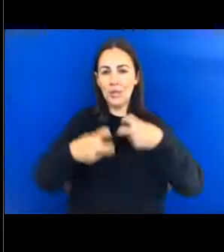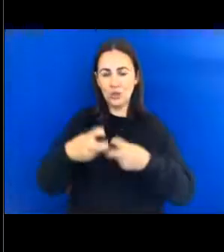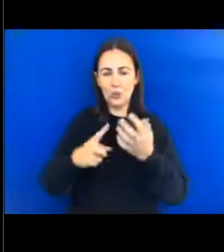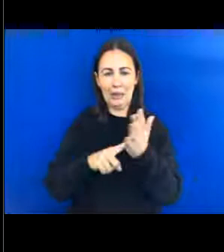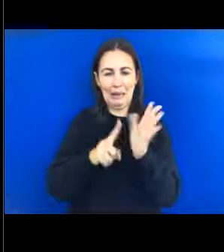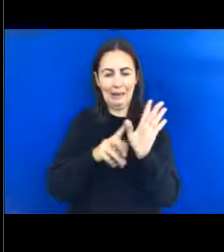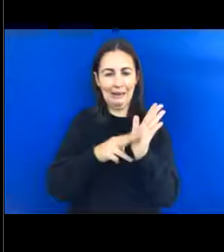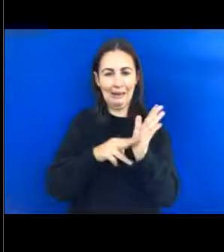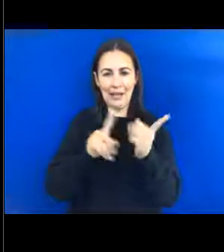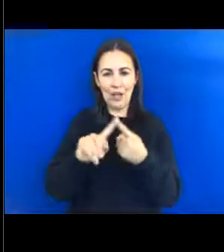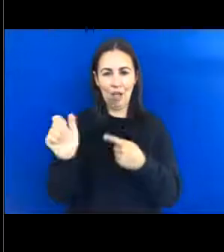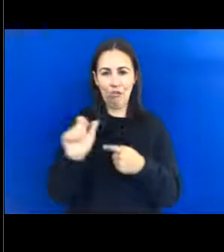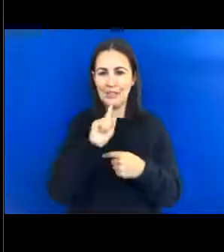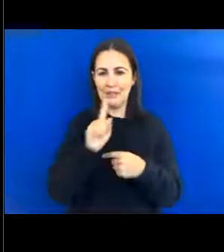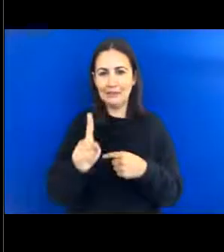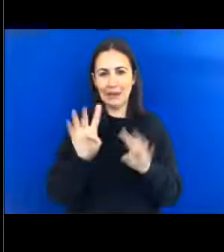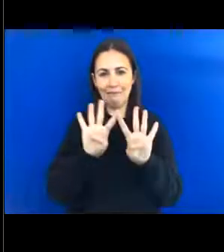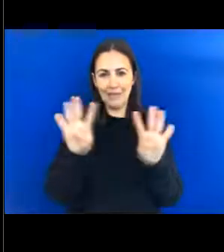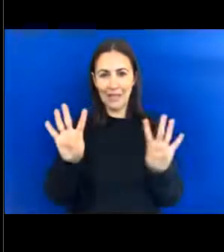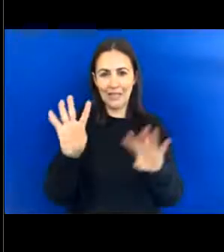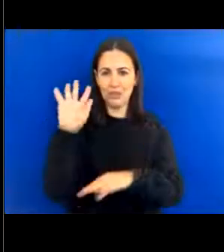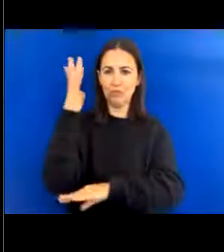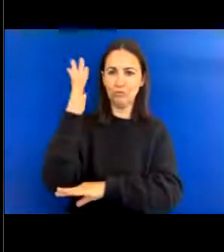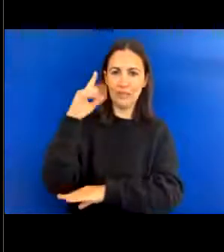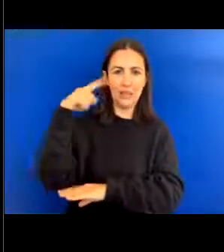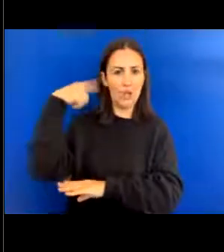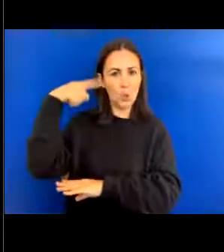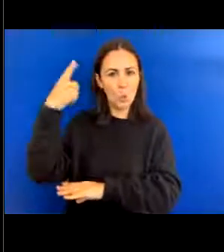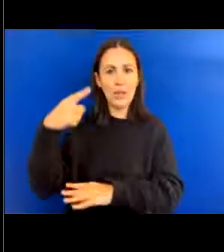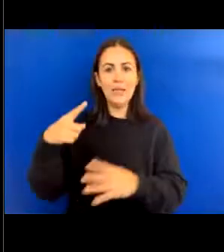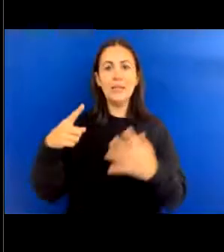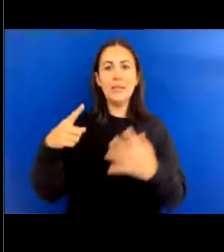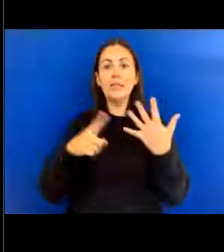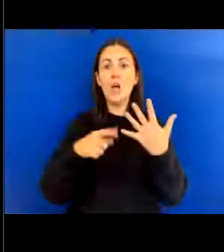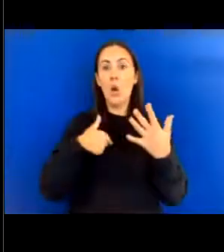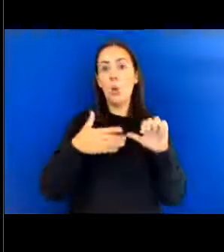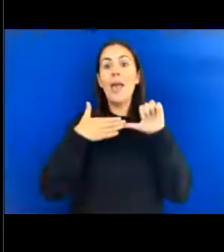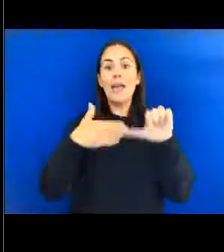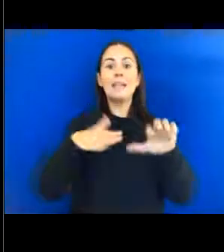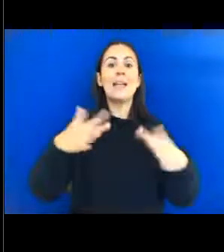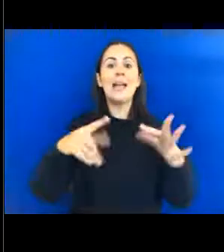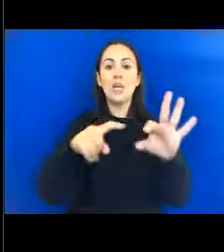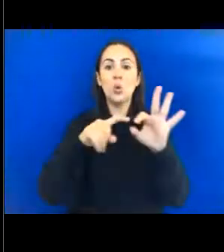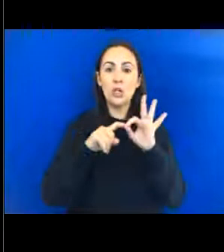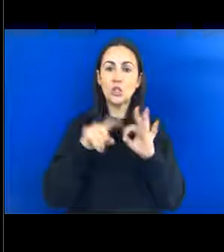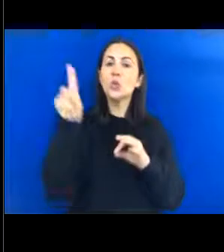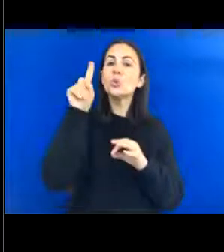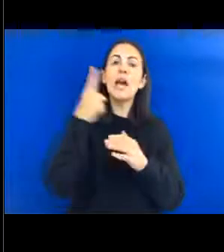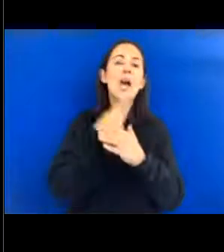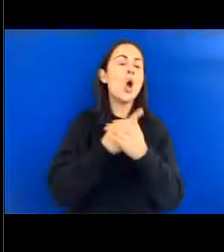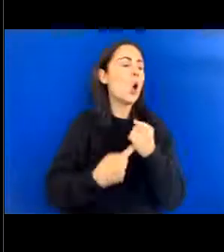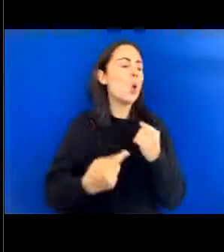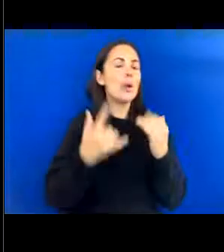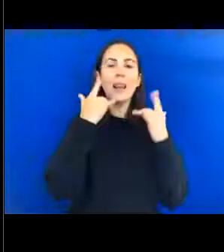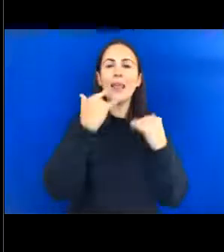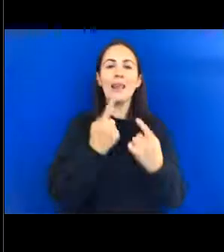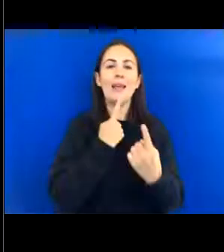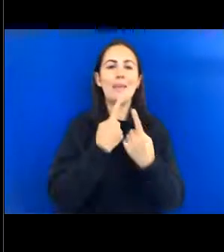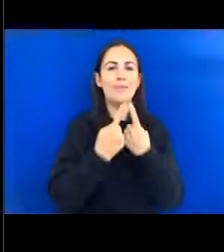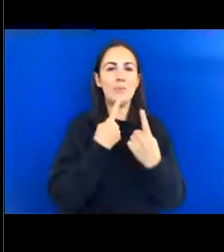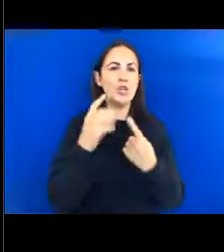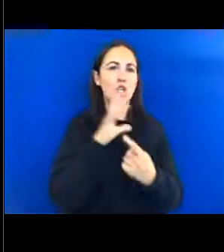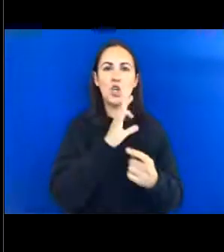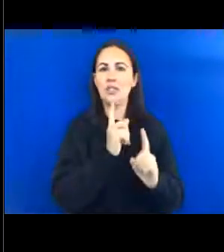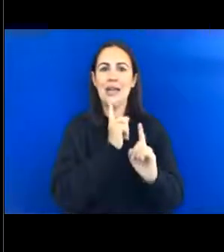fences, trees and noise, and we'll answer your questions. And as I've said, we're only providing legal information today, not